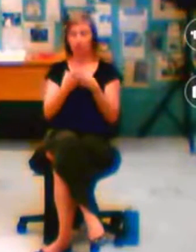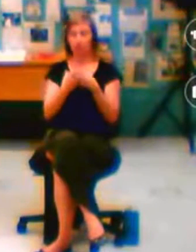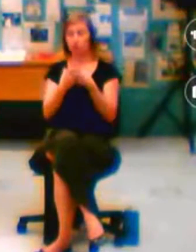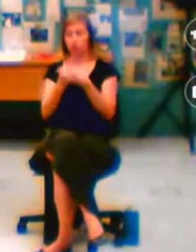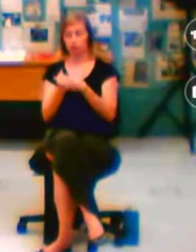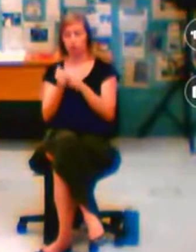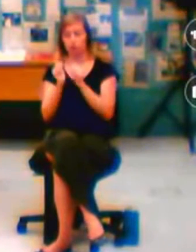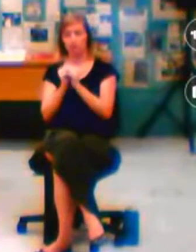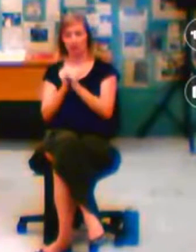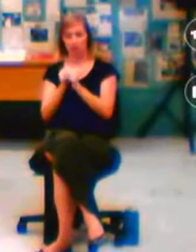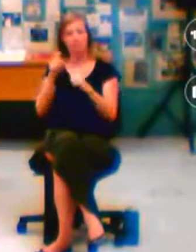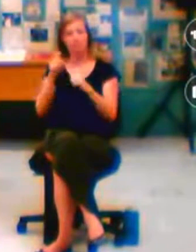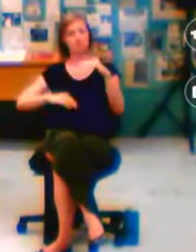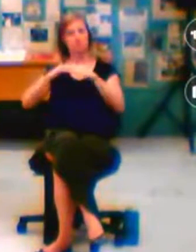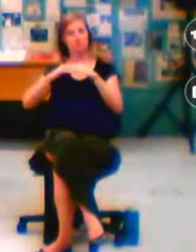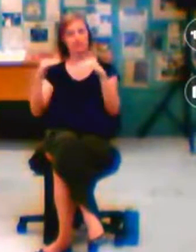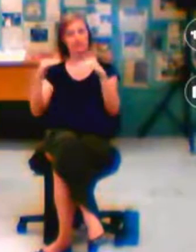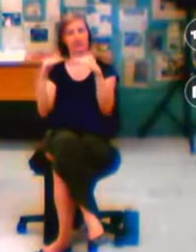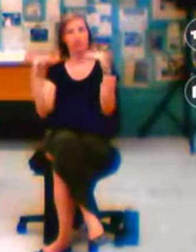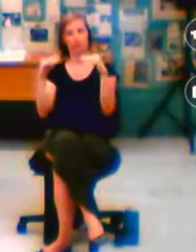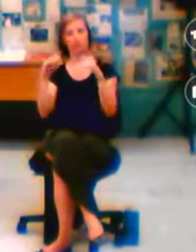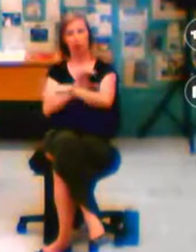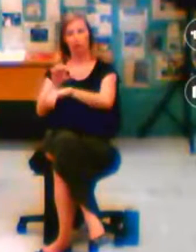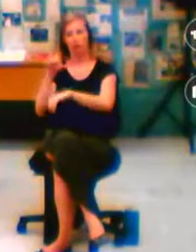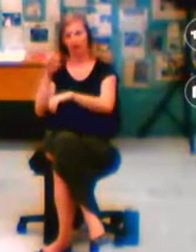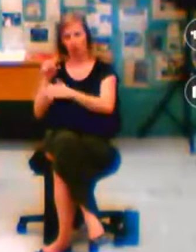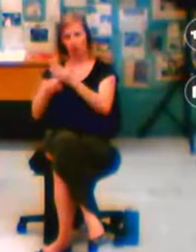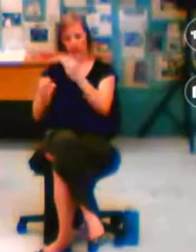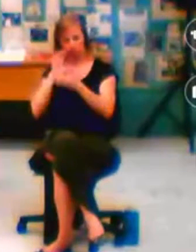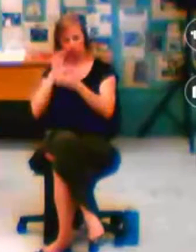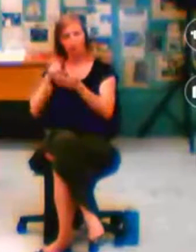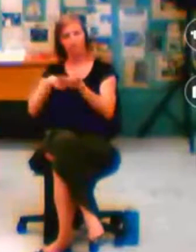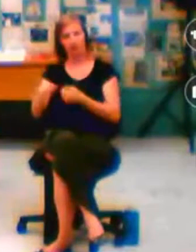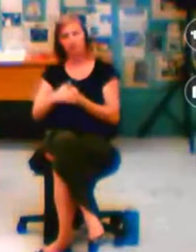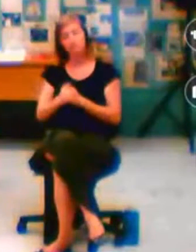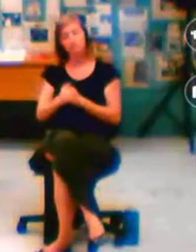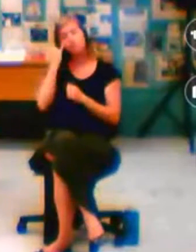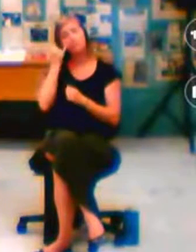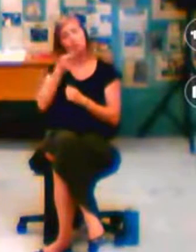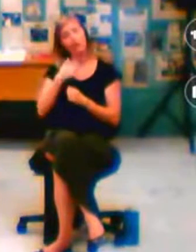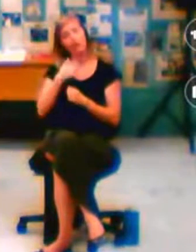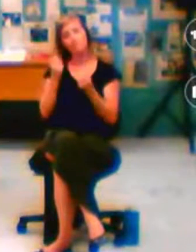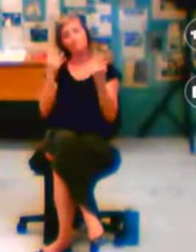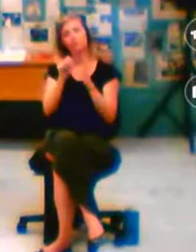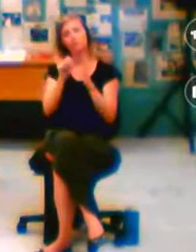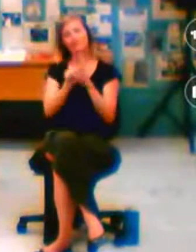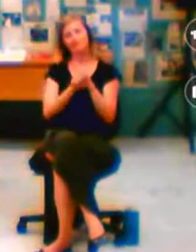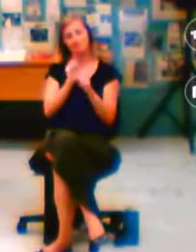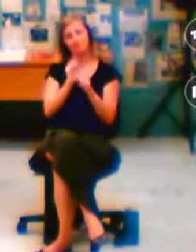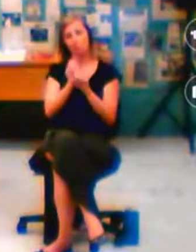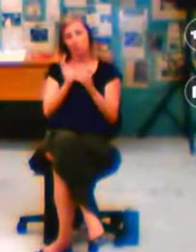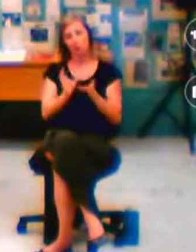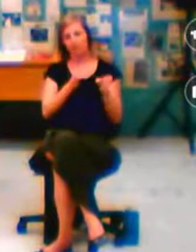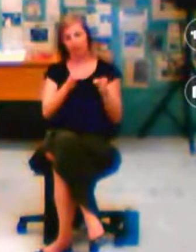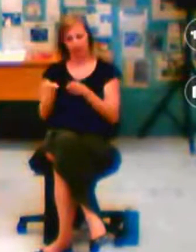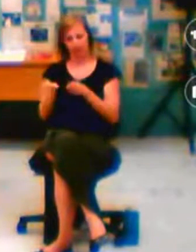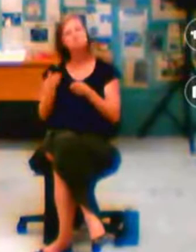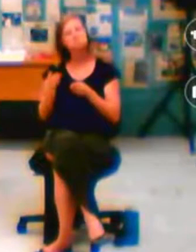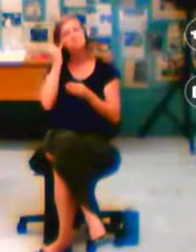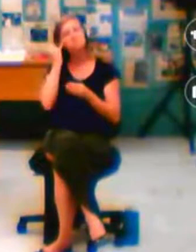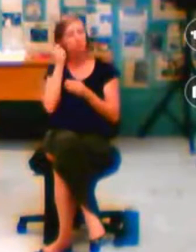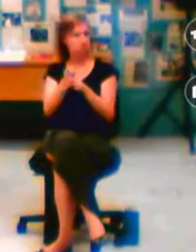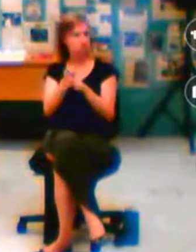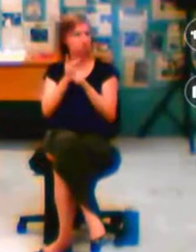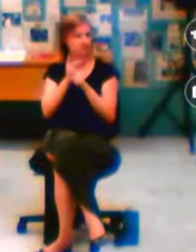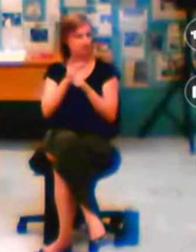program, and if you do have private health insurance, it will pay the amount it doesn't pay, but the two together can